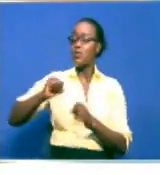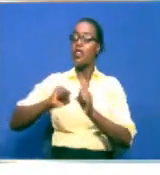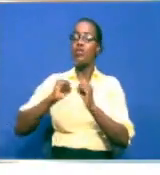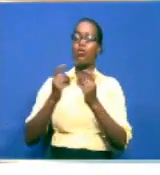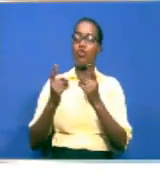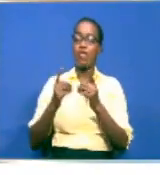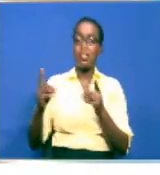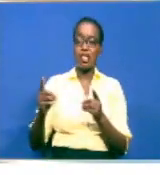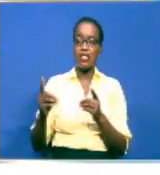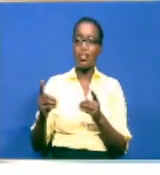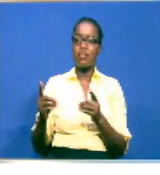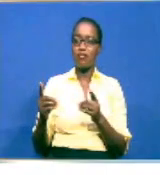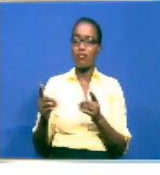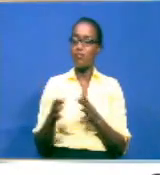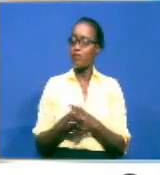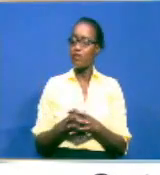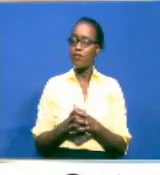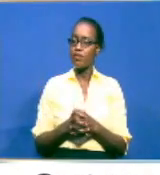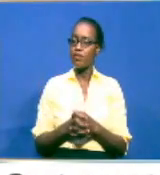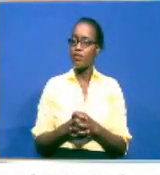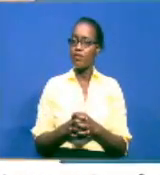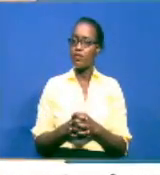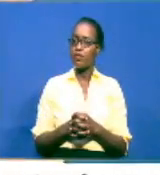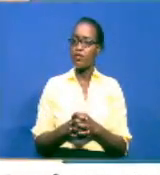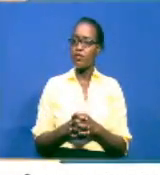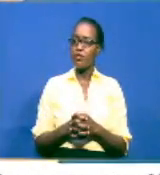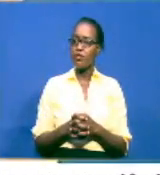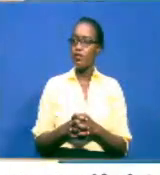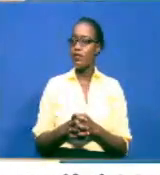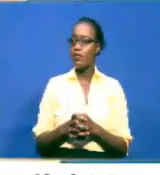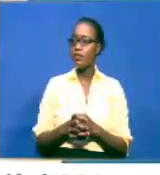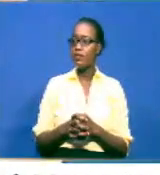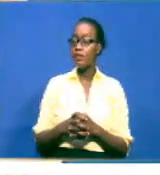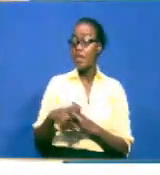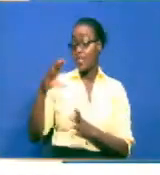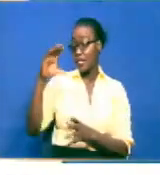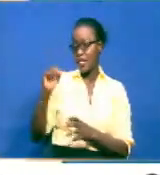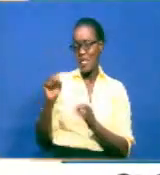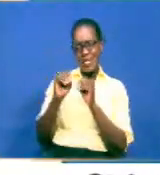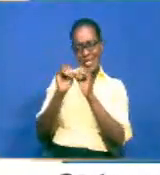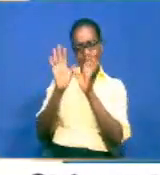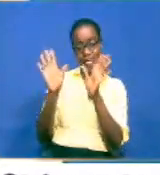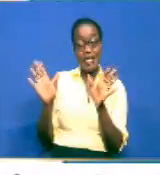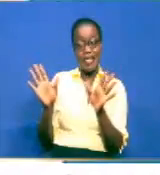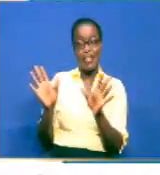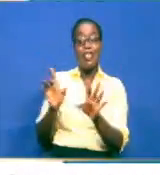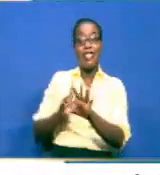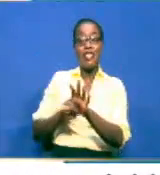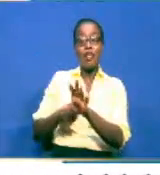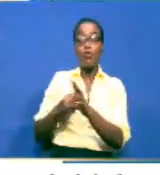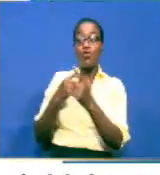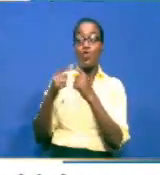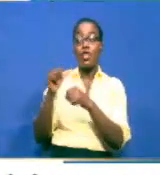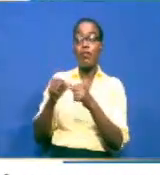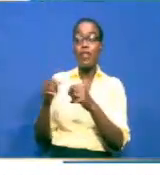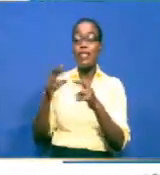and alcohol, they go together. Yeah, I think the CS was very clear that he was talking about eateries. Yes. And